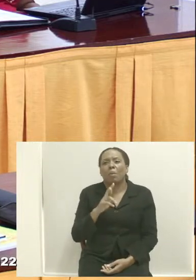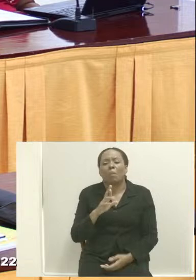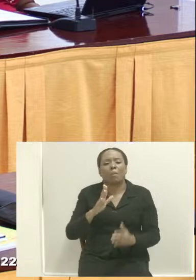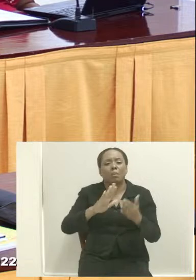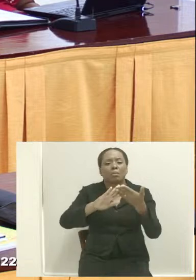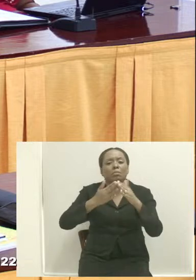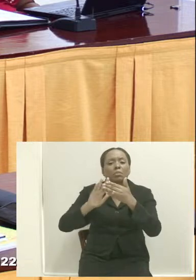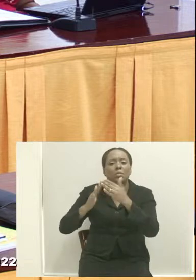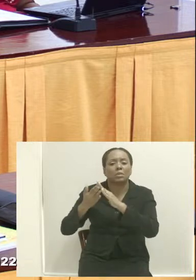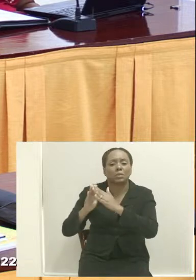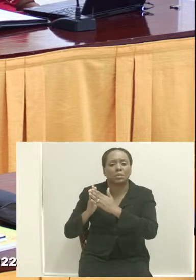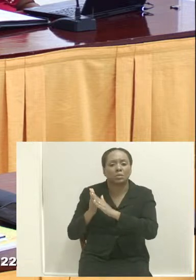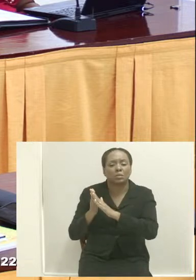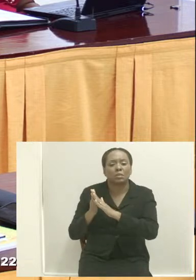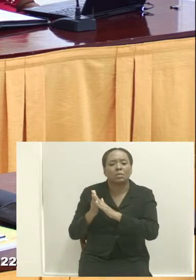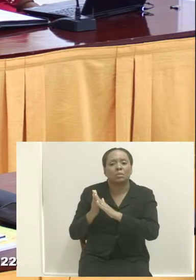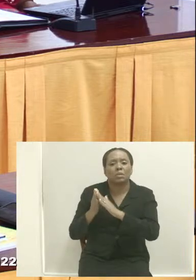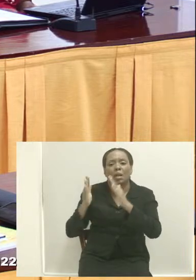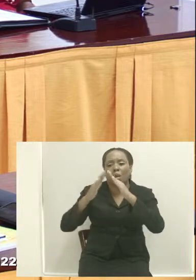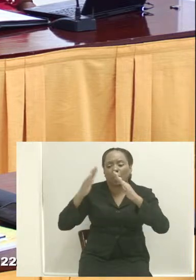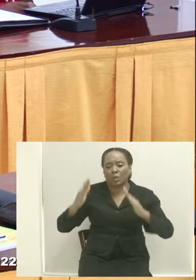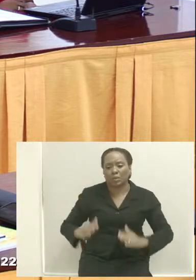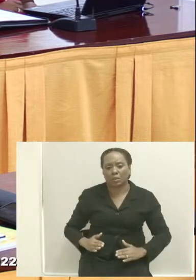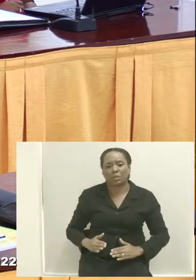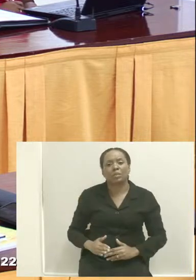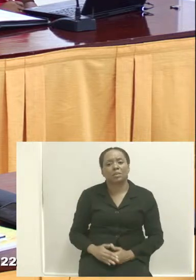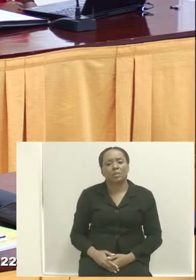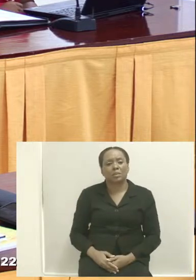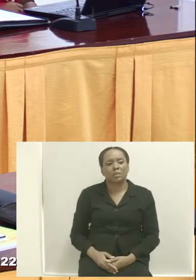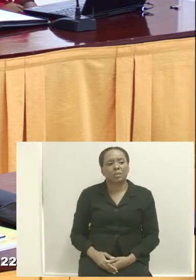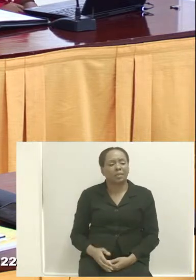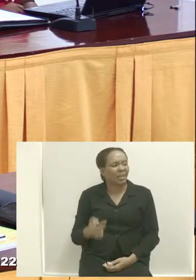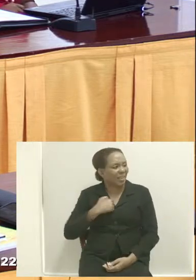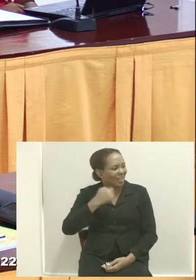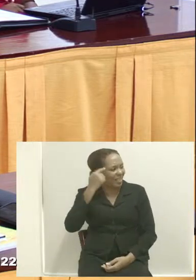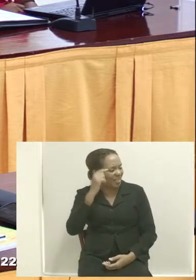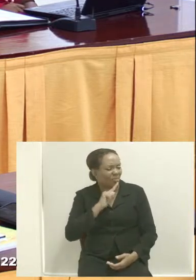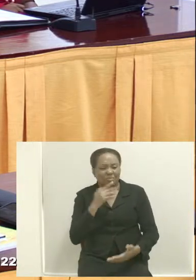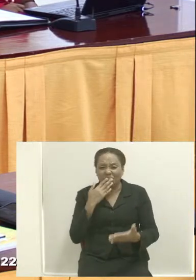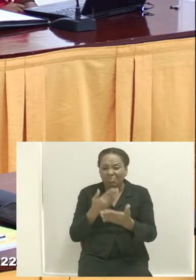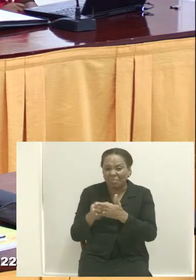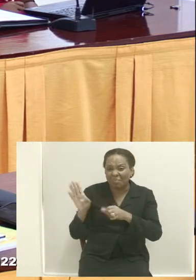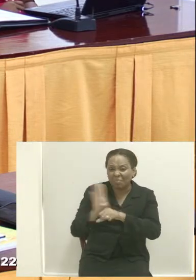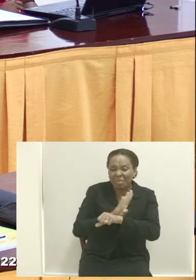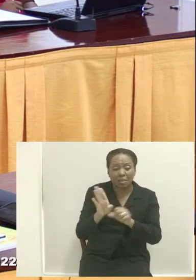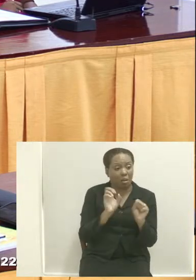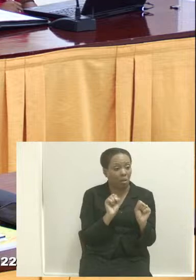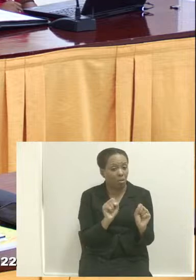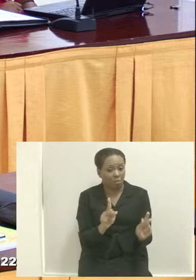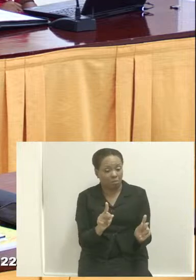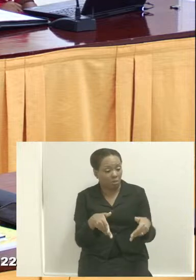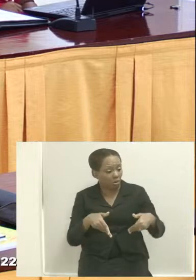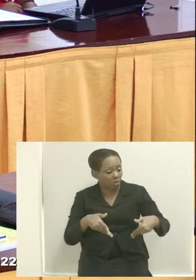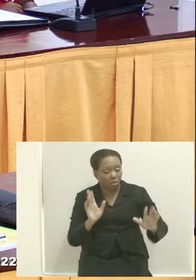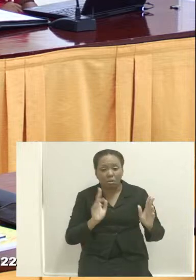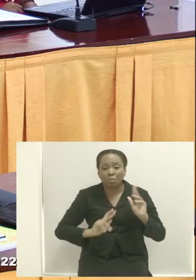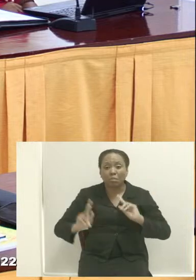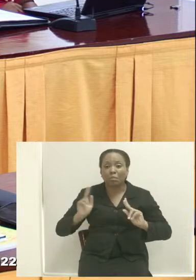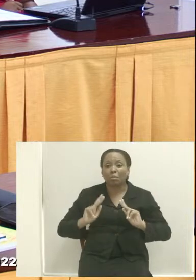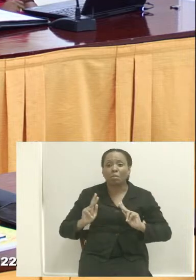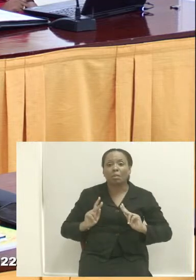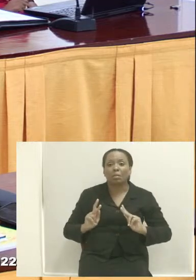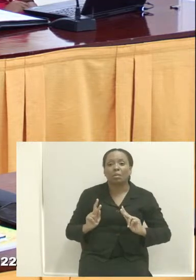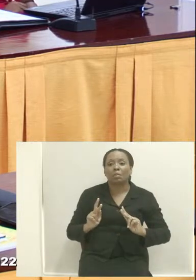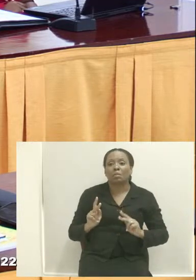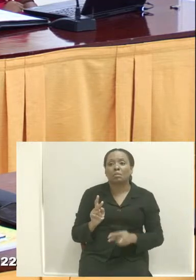type of business opportunity that allows for people who are right now dislocated as a result of the